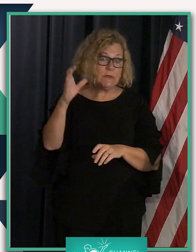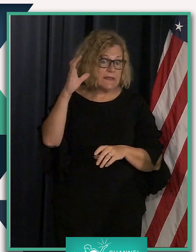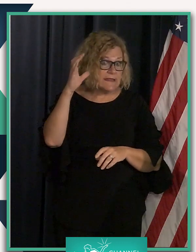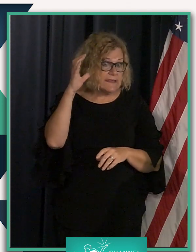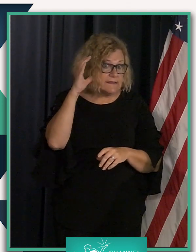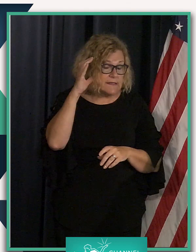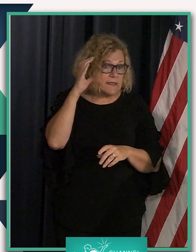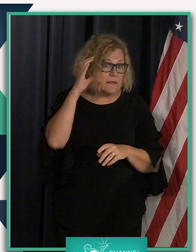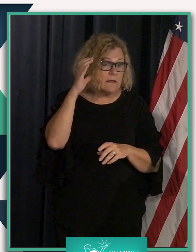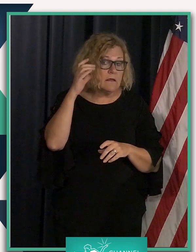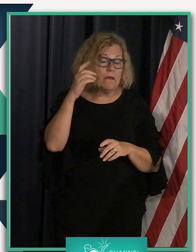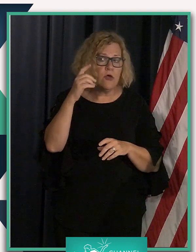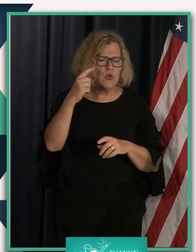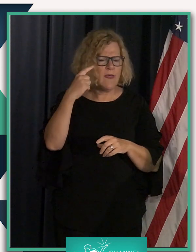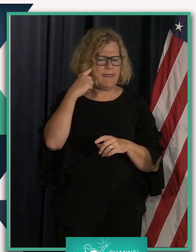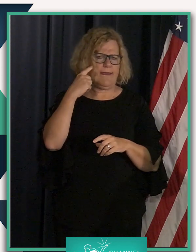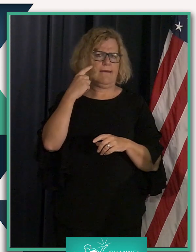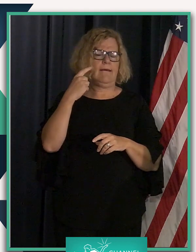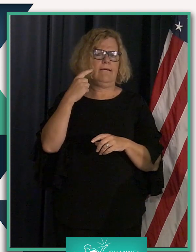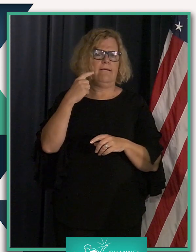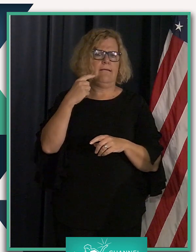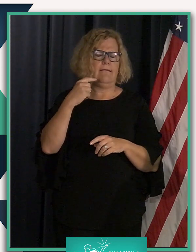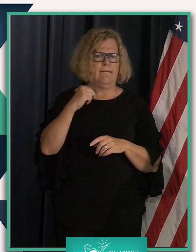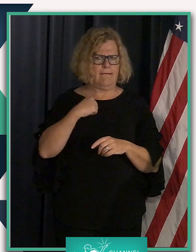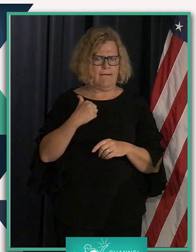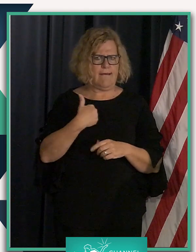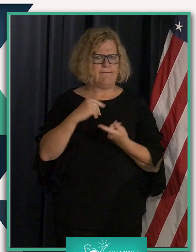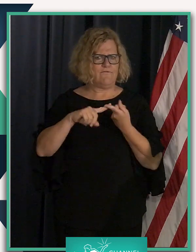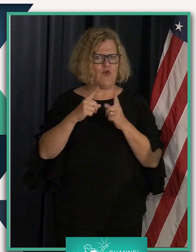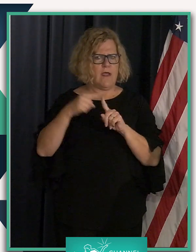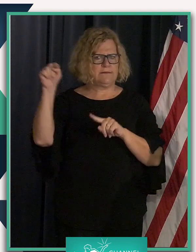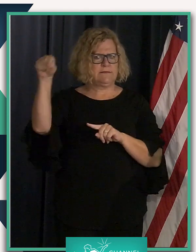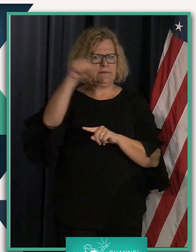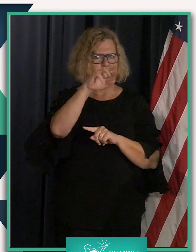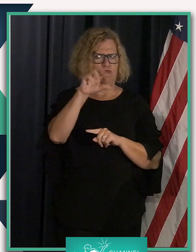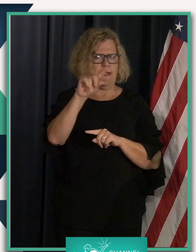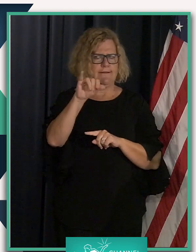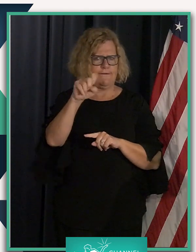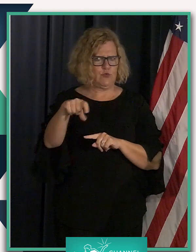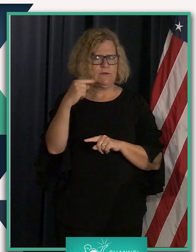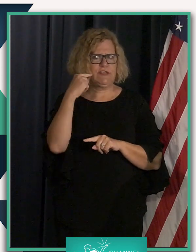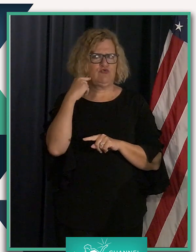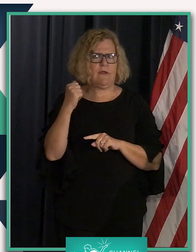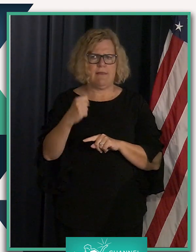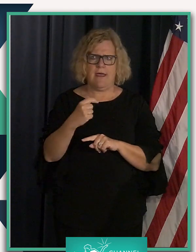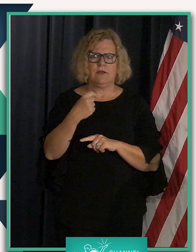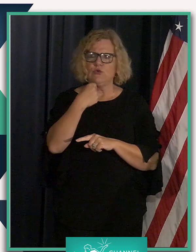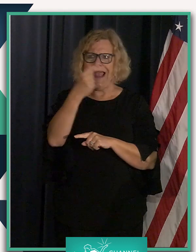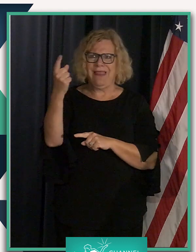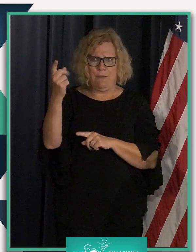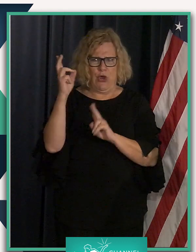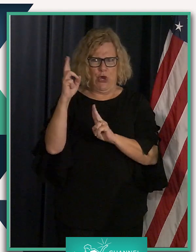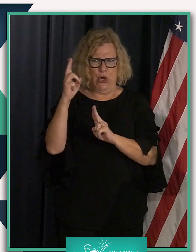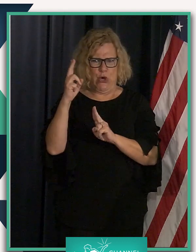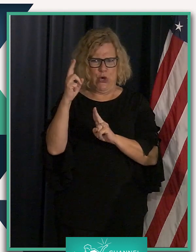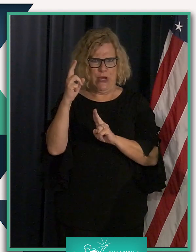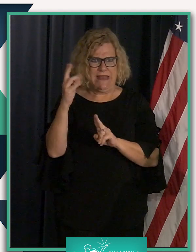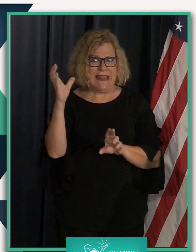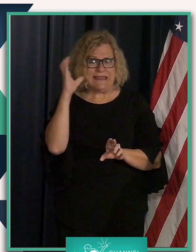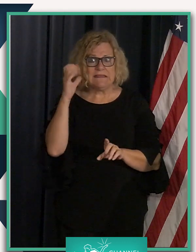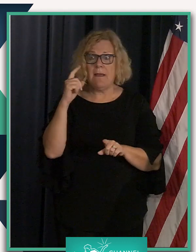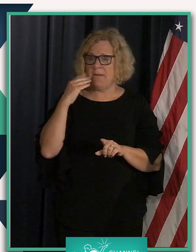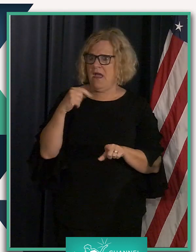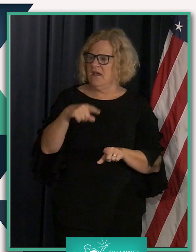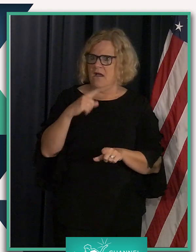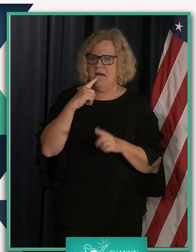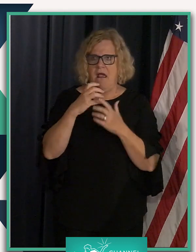listening, you think to yourself, I've got friends, relatives who need to hear this, tell them to tune in quickly, because this is a